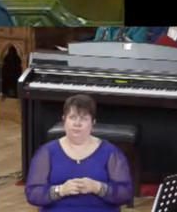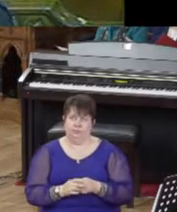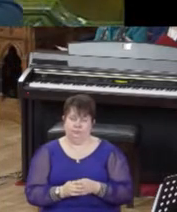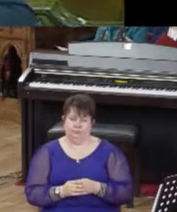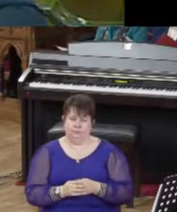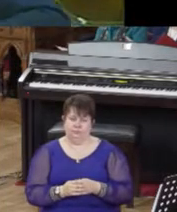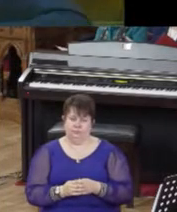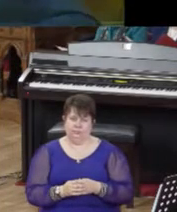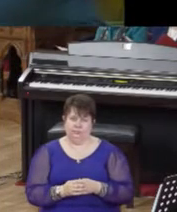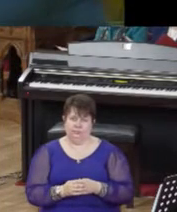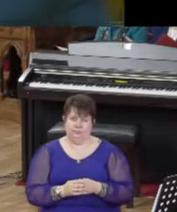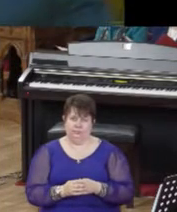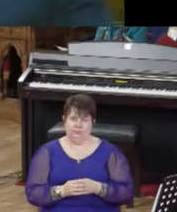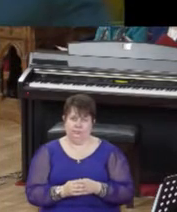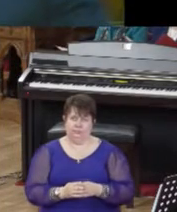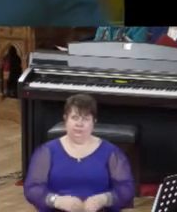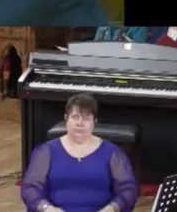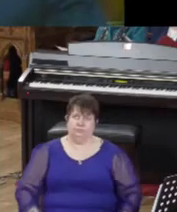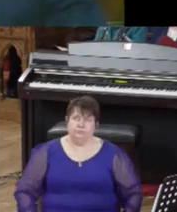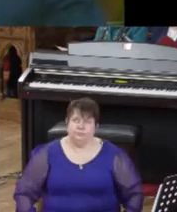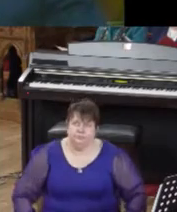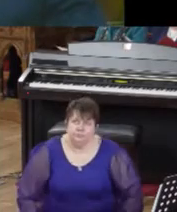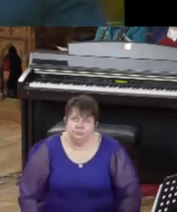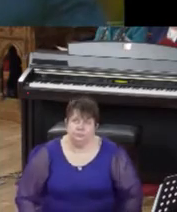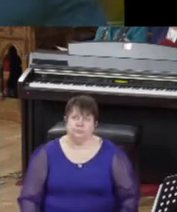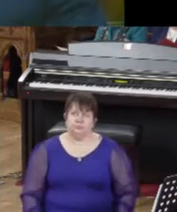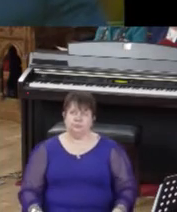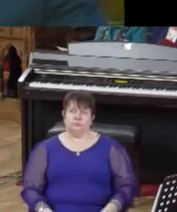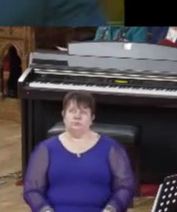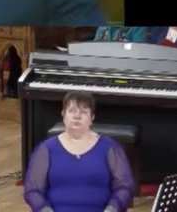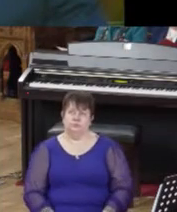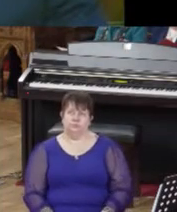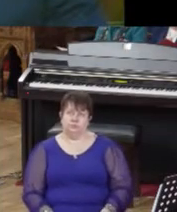chapter 15, verse 1 through to 22.